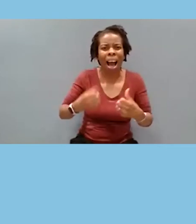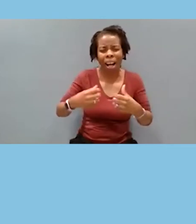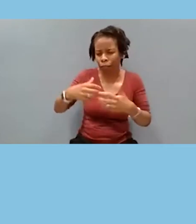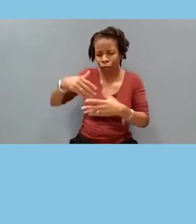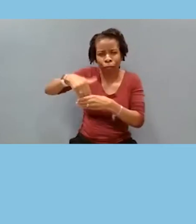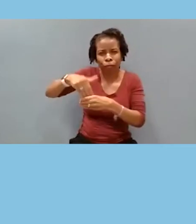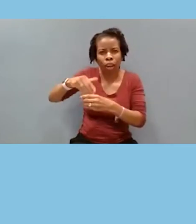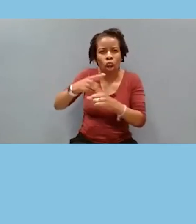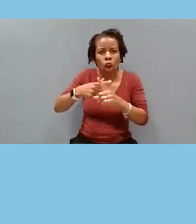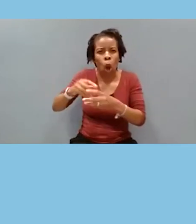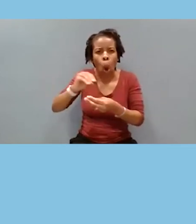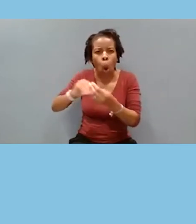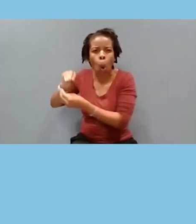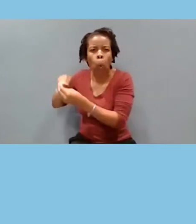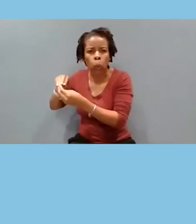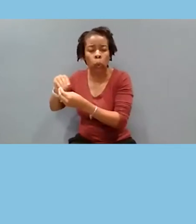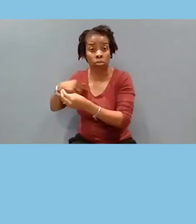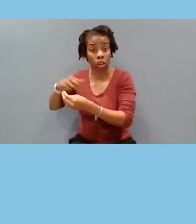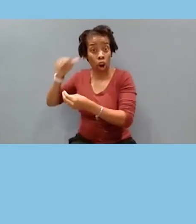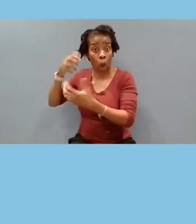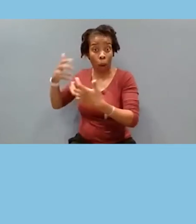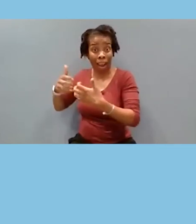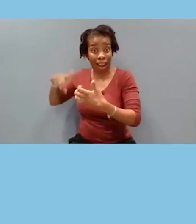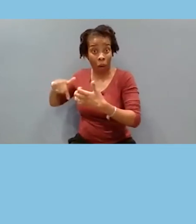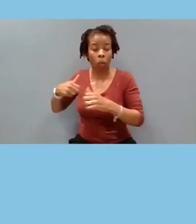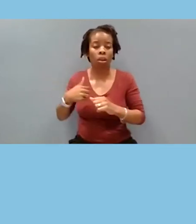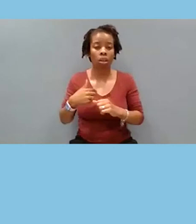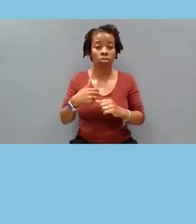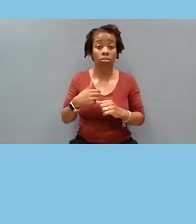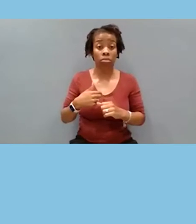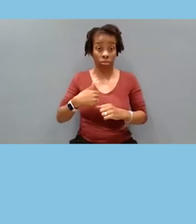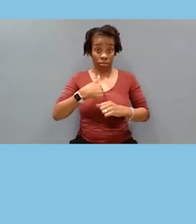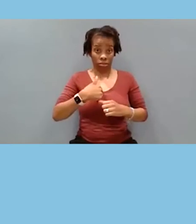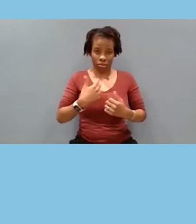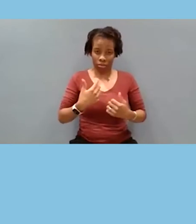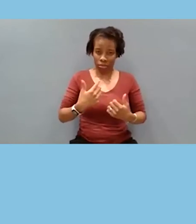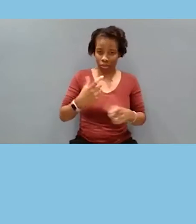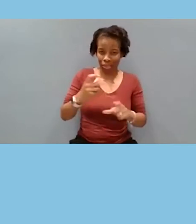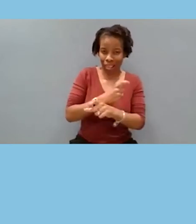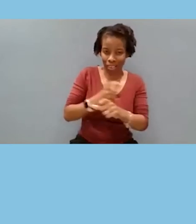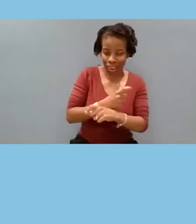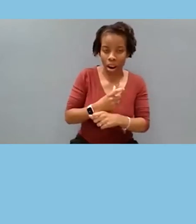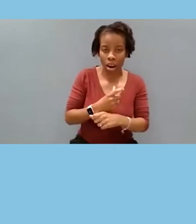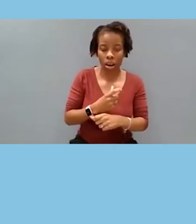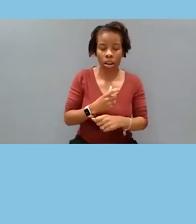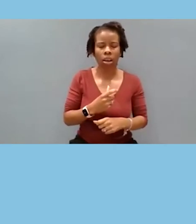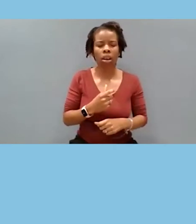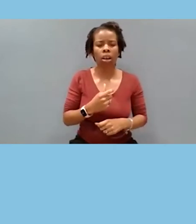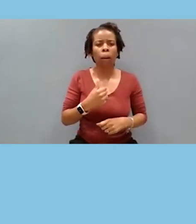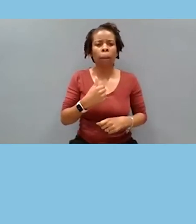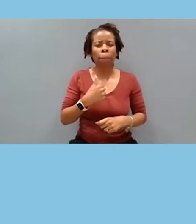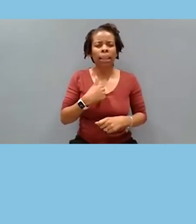From dyslexia, I remain amazed and frankly baffled at the potential intimacy of